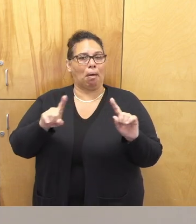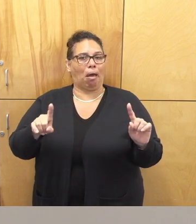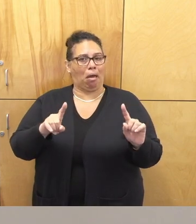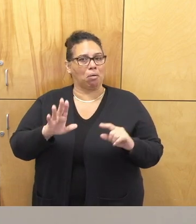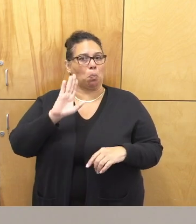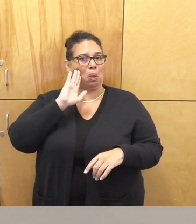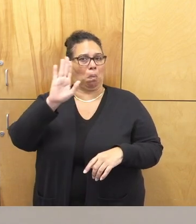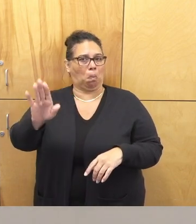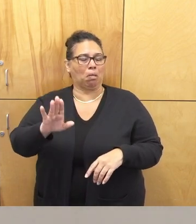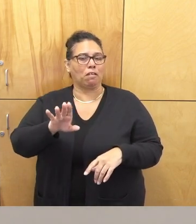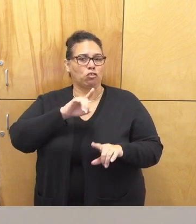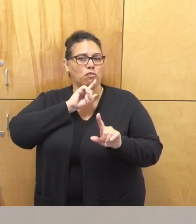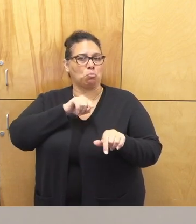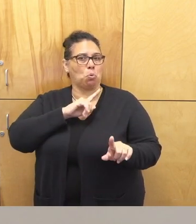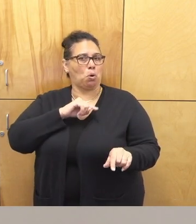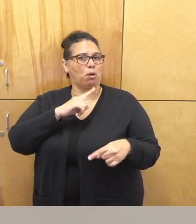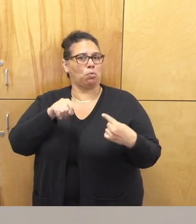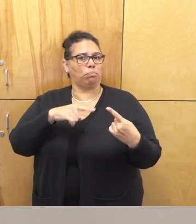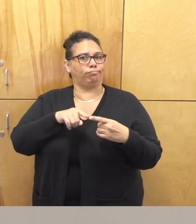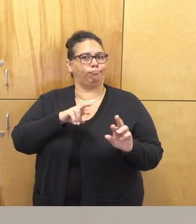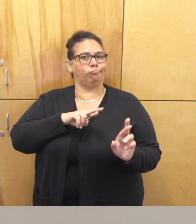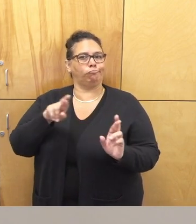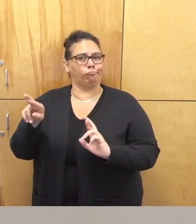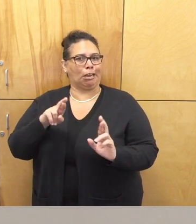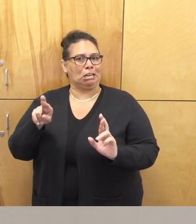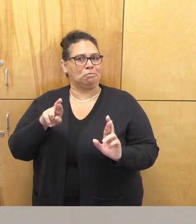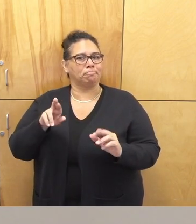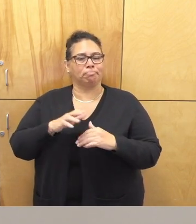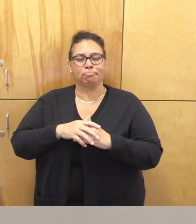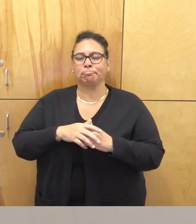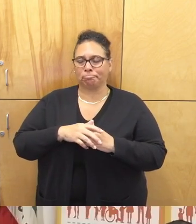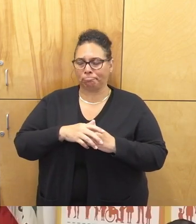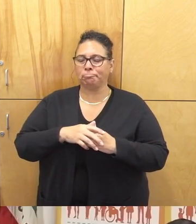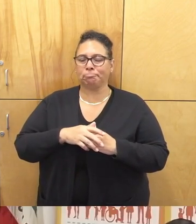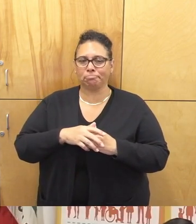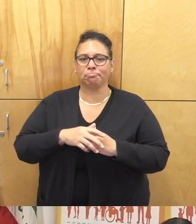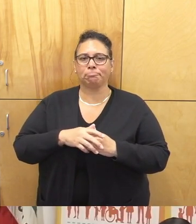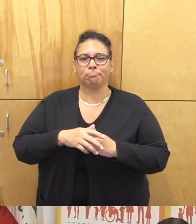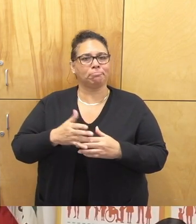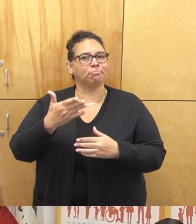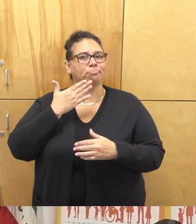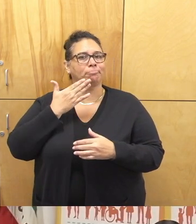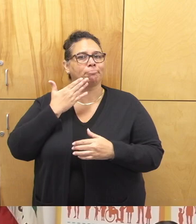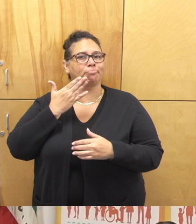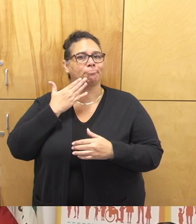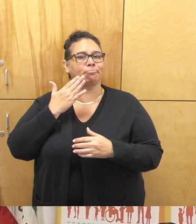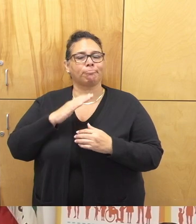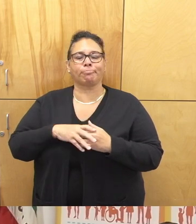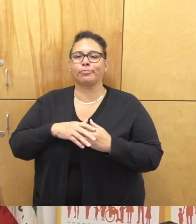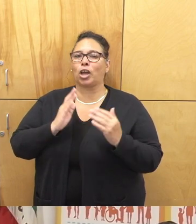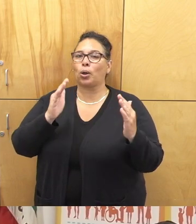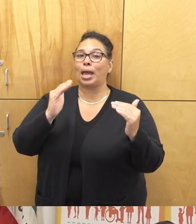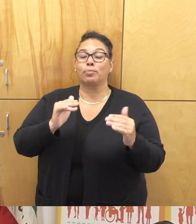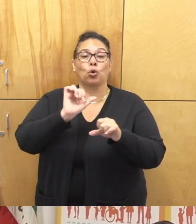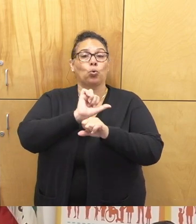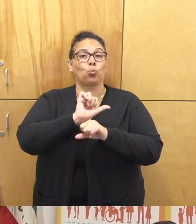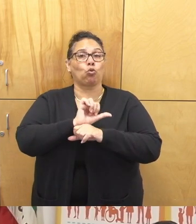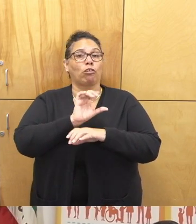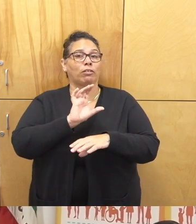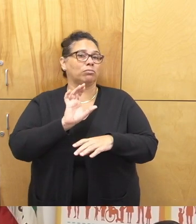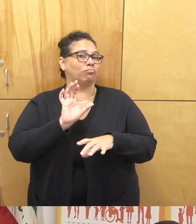report out when we have them in the near future. Thank you. And workforce